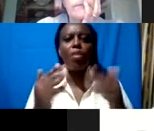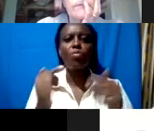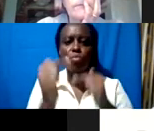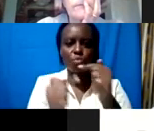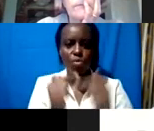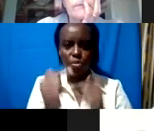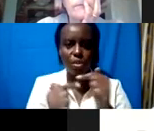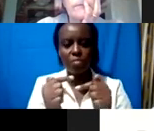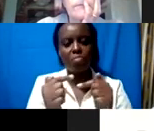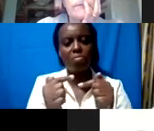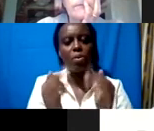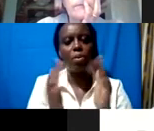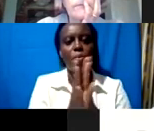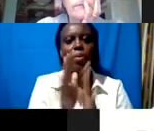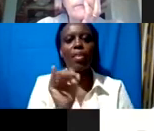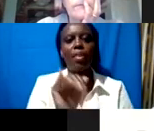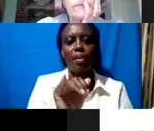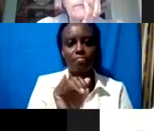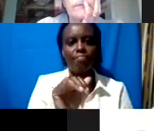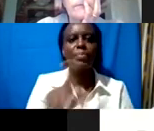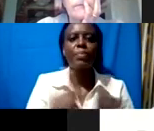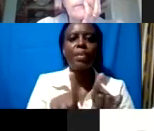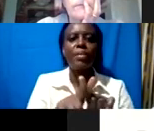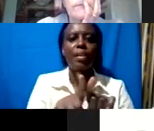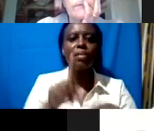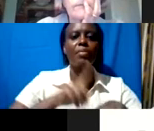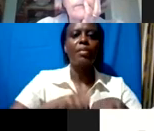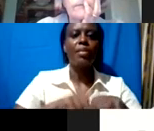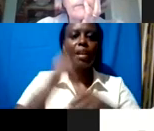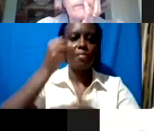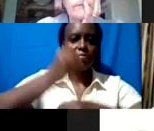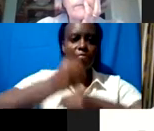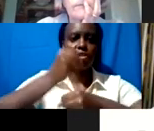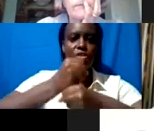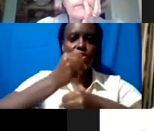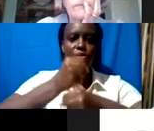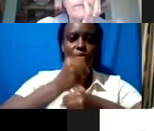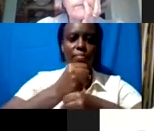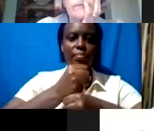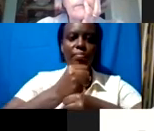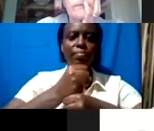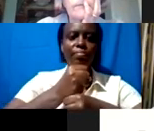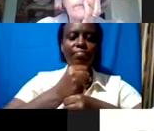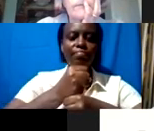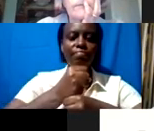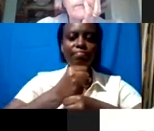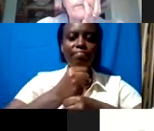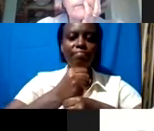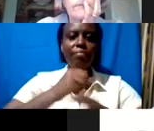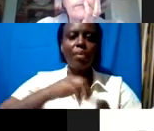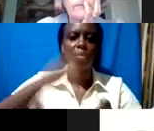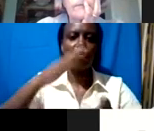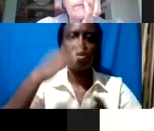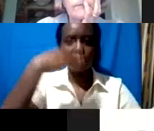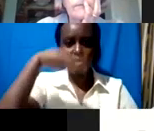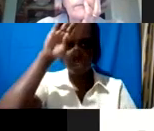it. Now, when it comes to functions, this is one of the most